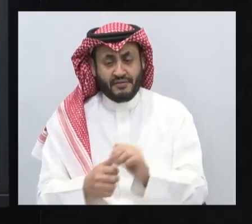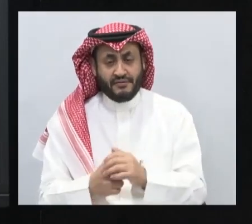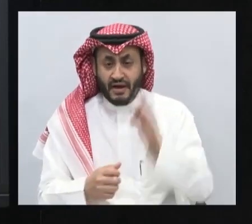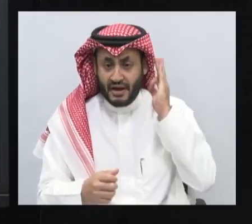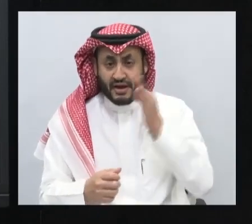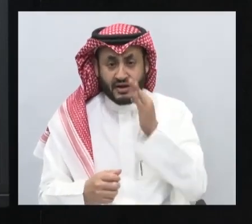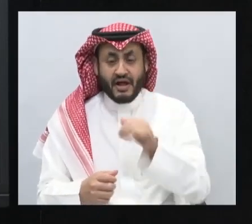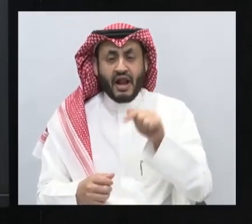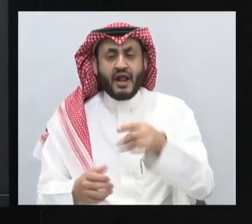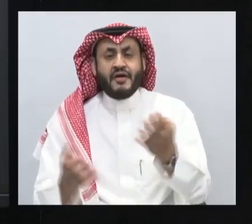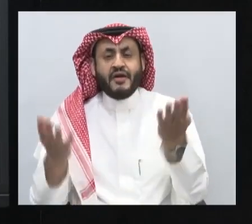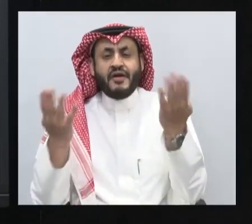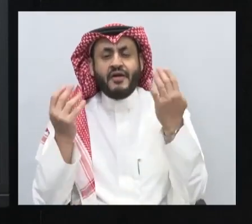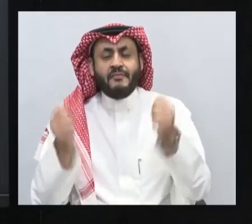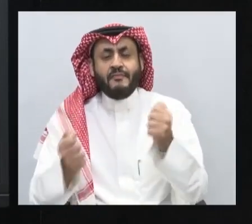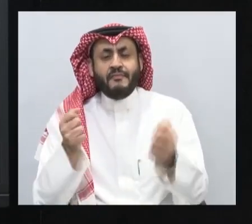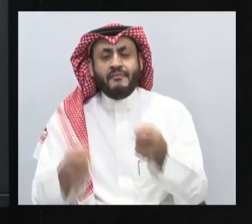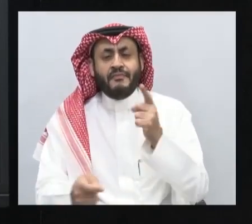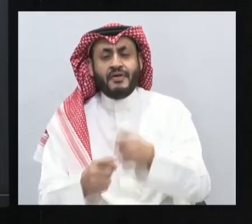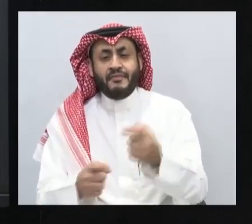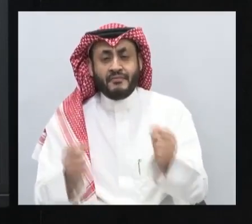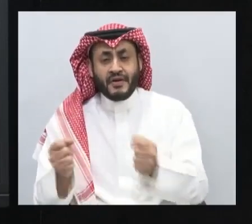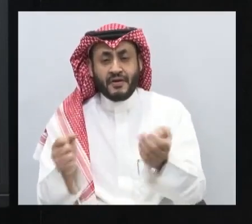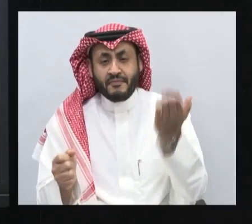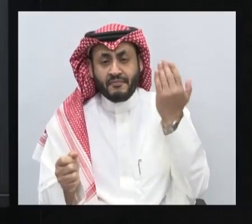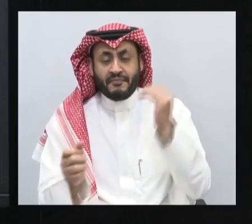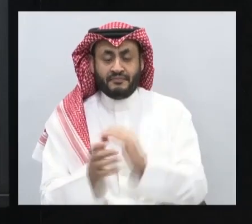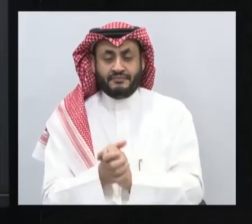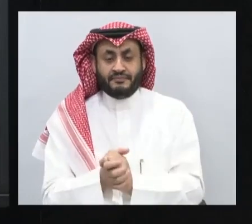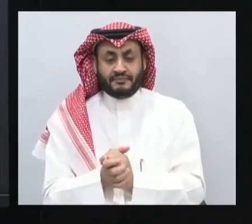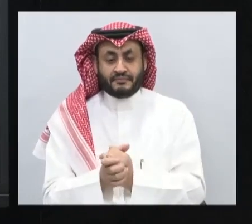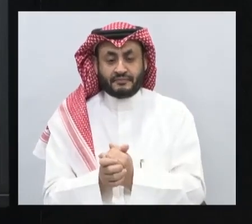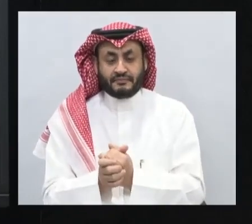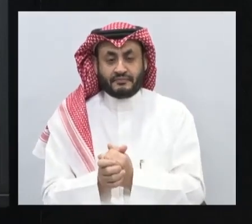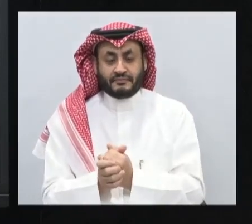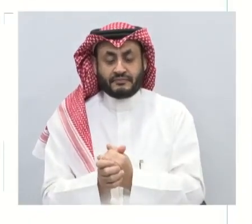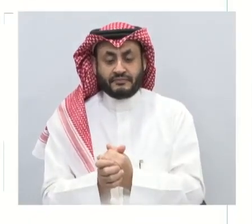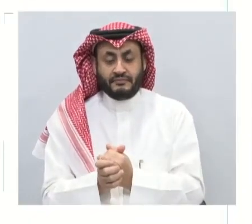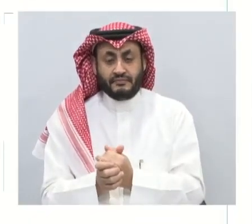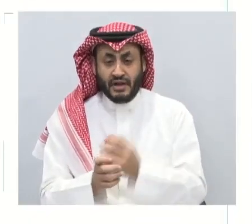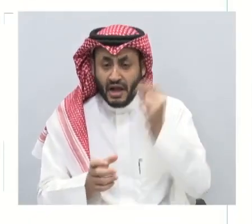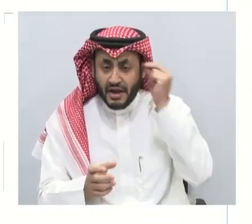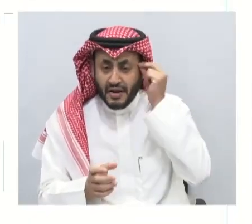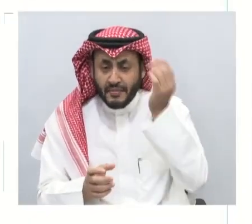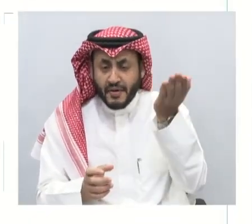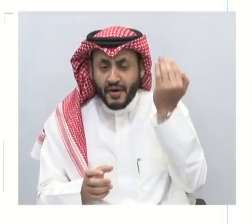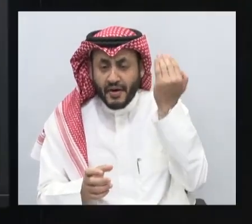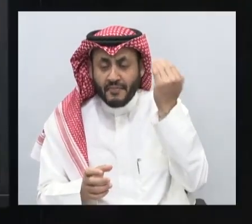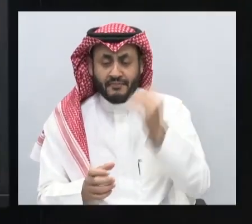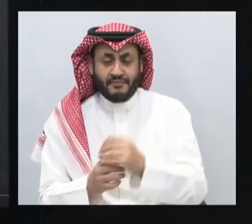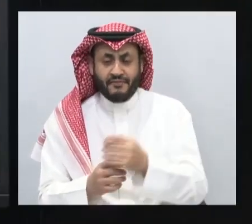and pronunciation, let's make a quick revision on the previous lesson. You remember in the previous lesson, we